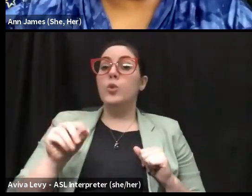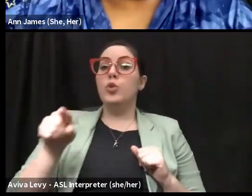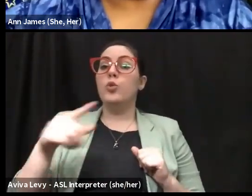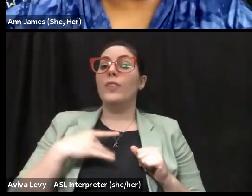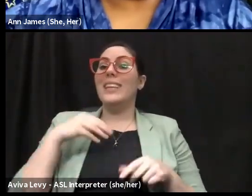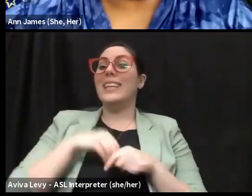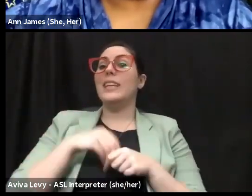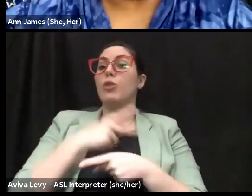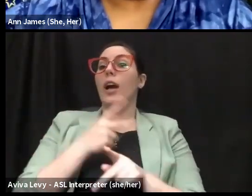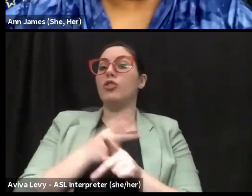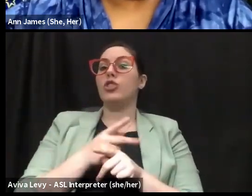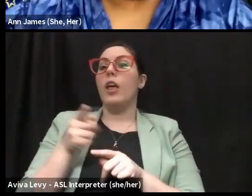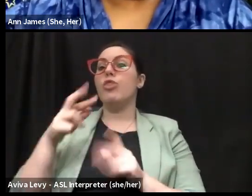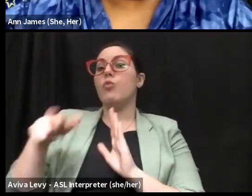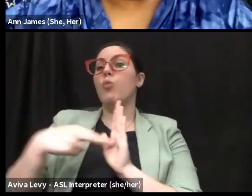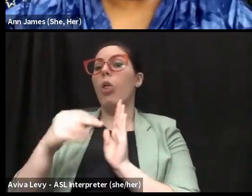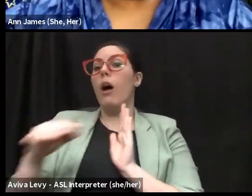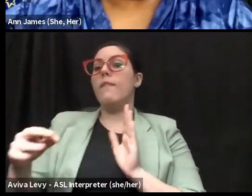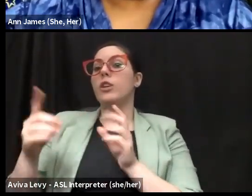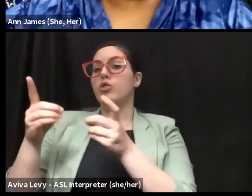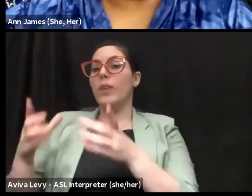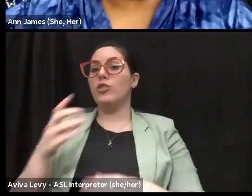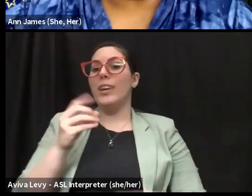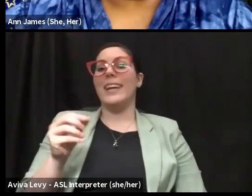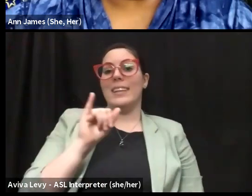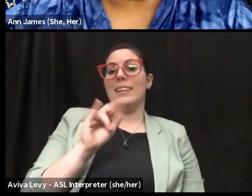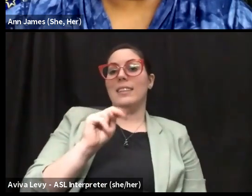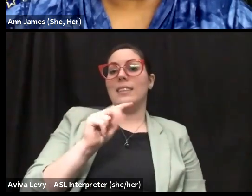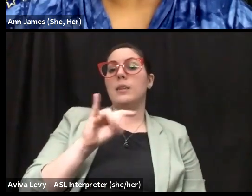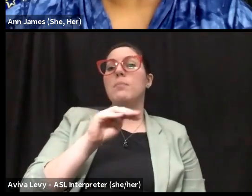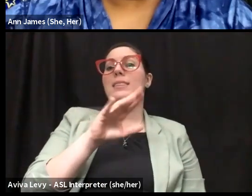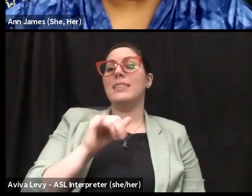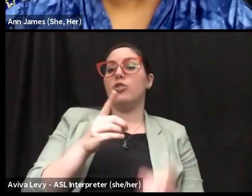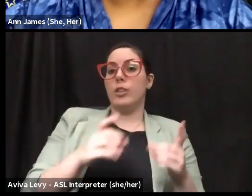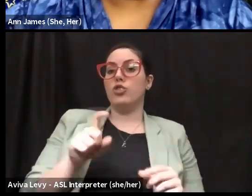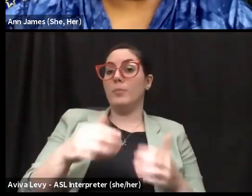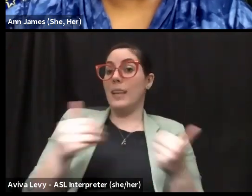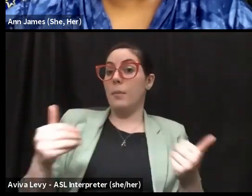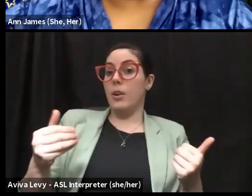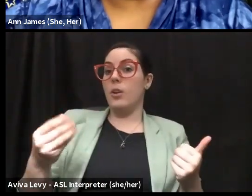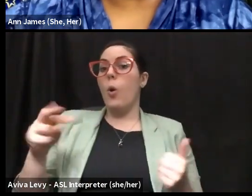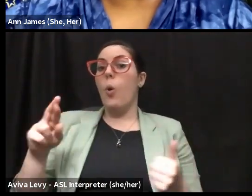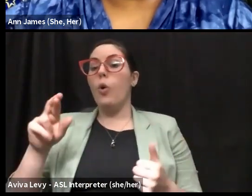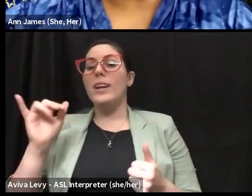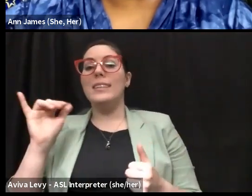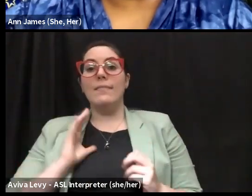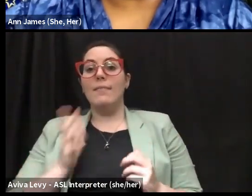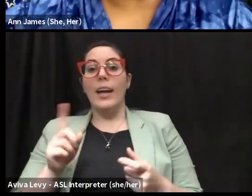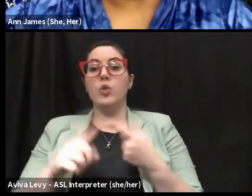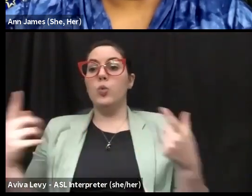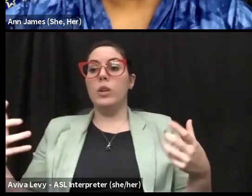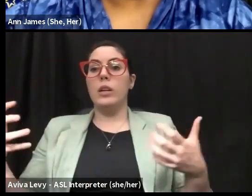of director and intimacy director should be separate? Or is it okay to combine?